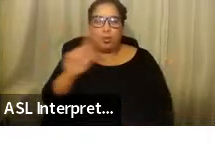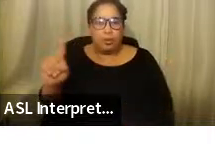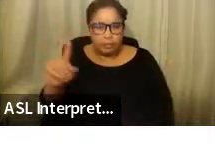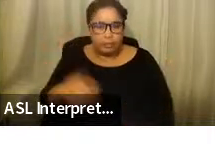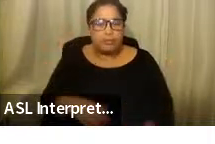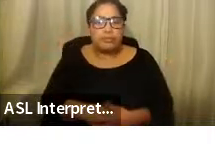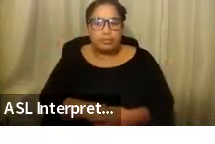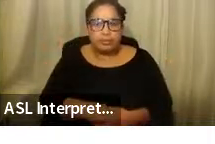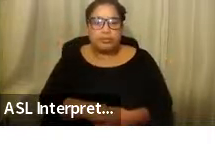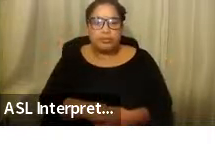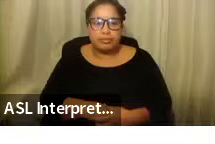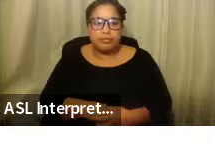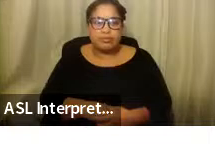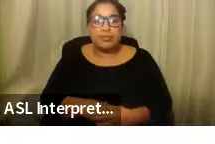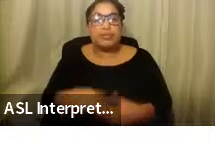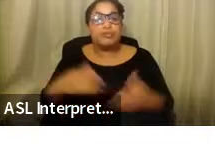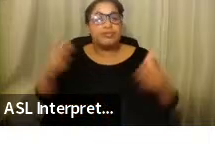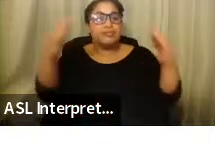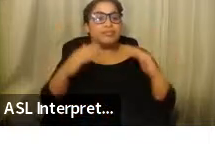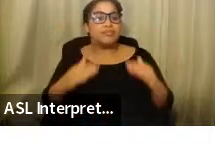back over to Director McFadden.